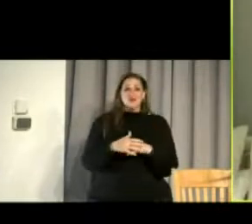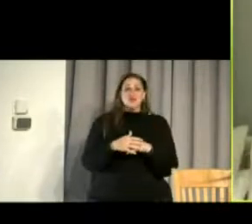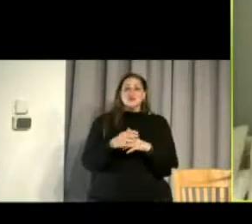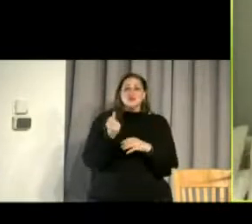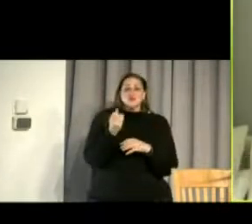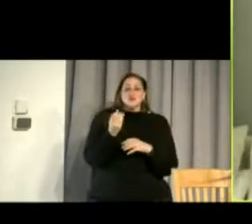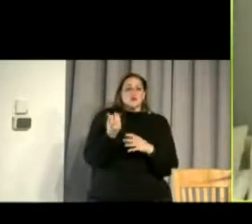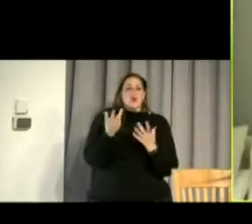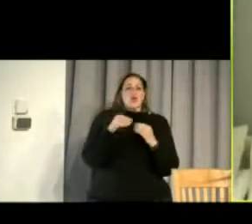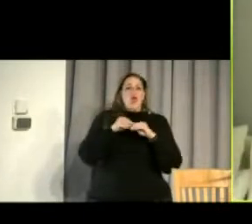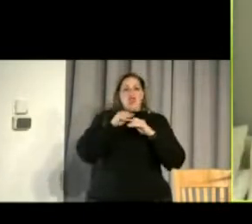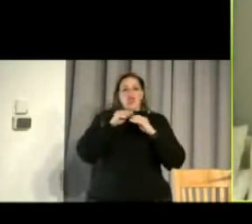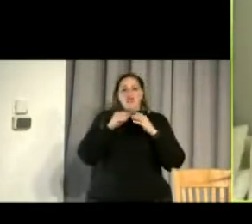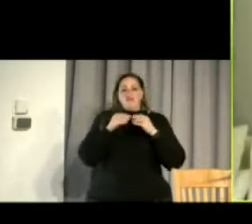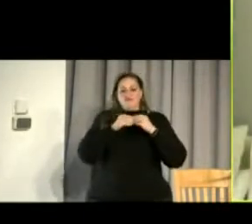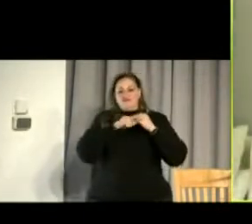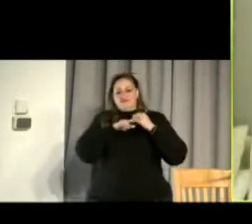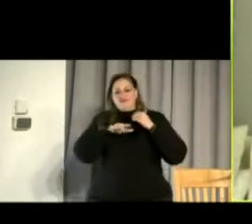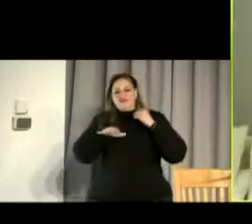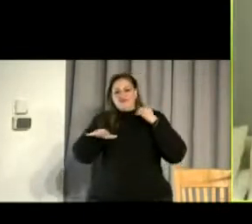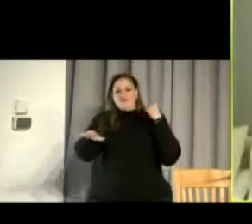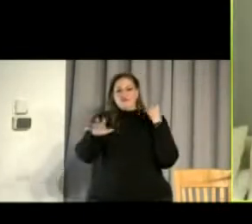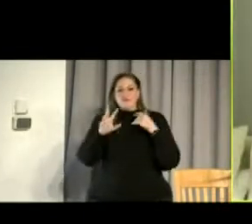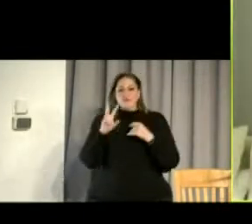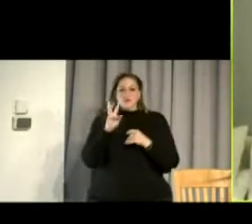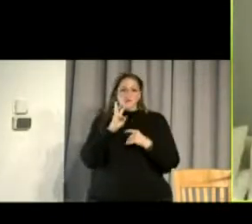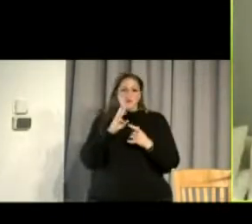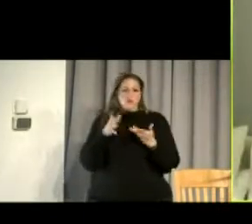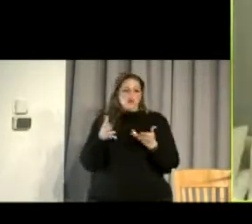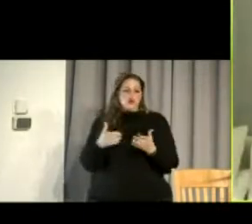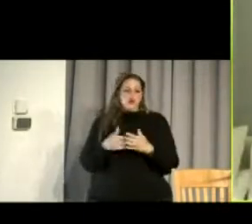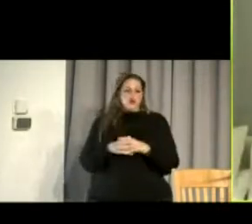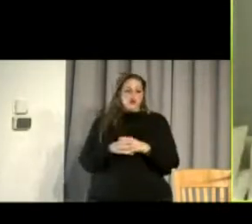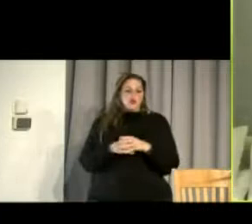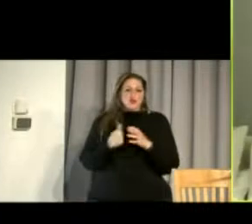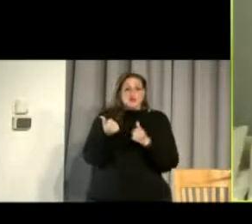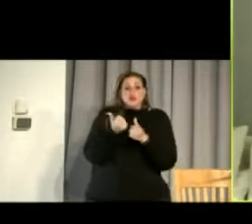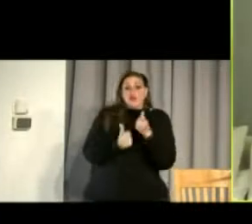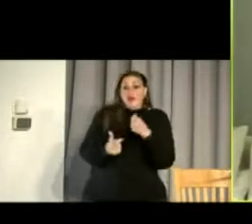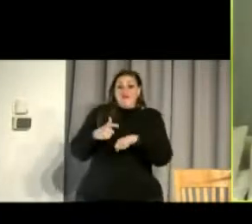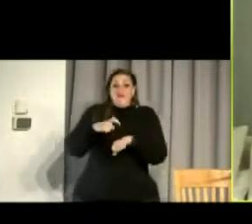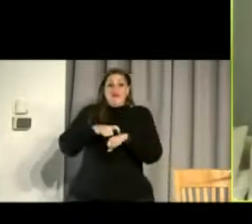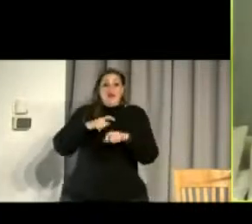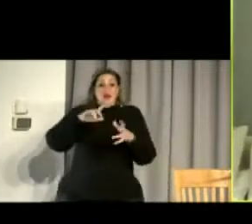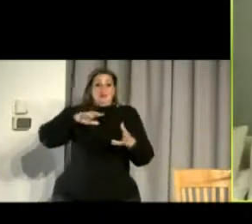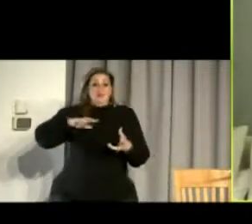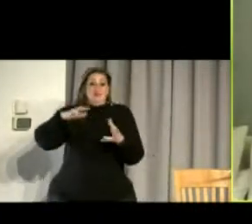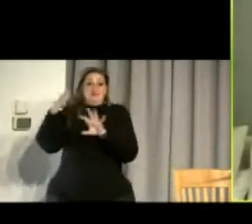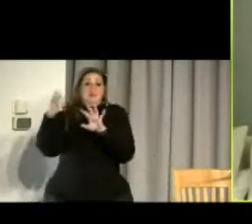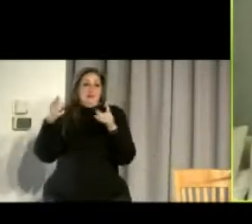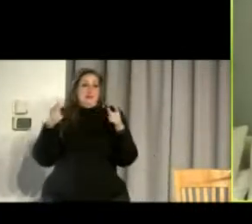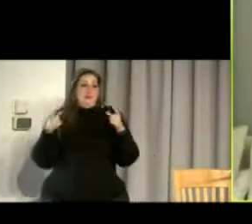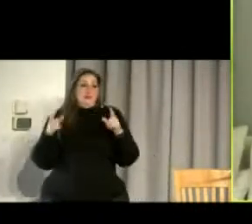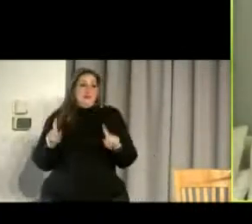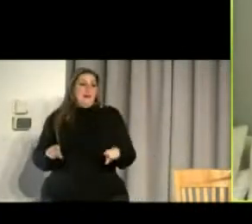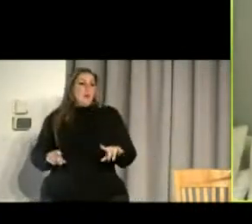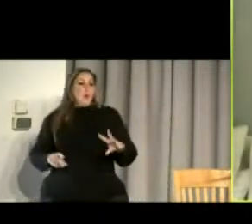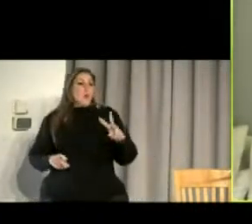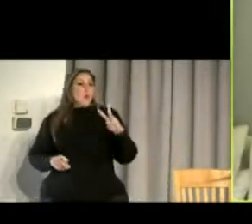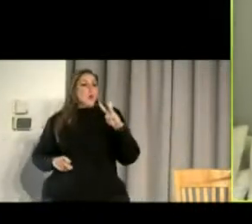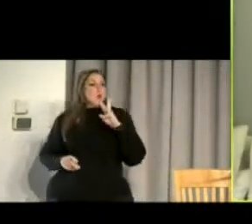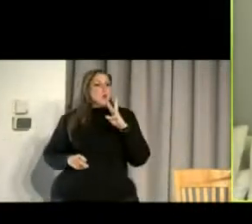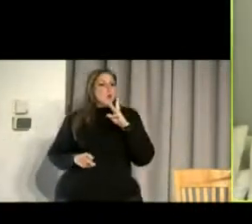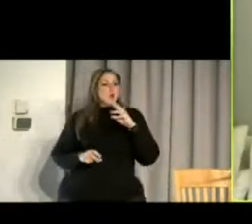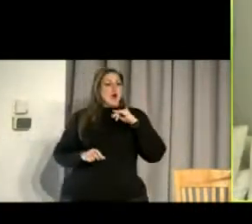into the water supply easily. They burst or things like that. So every time we have a major crisis of water